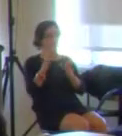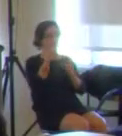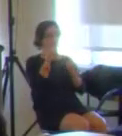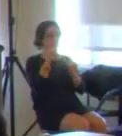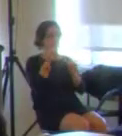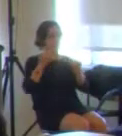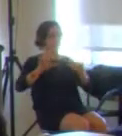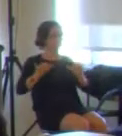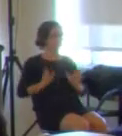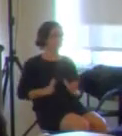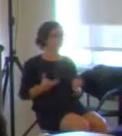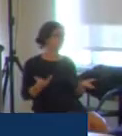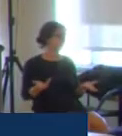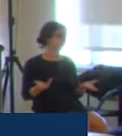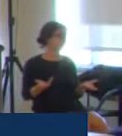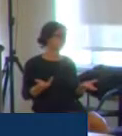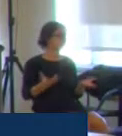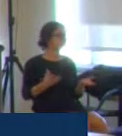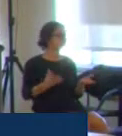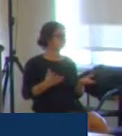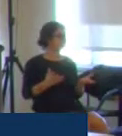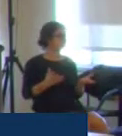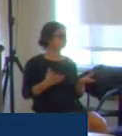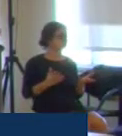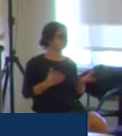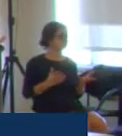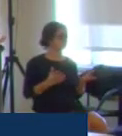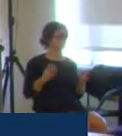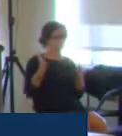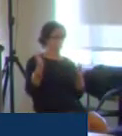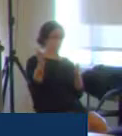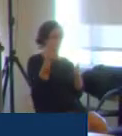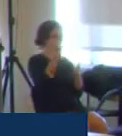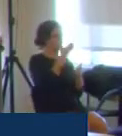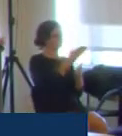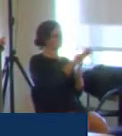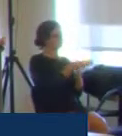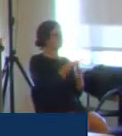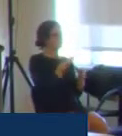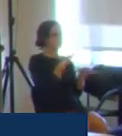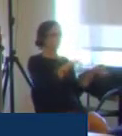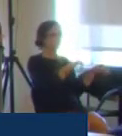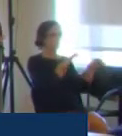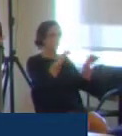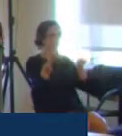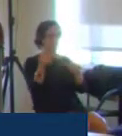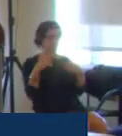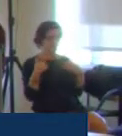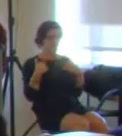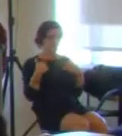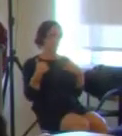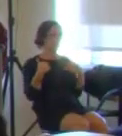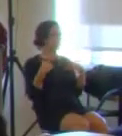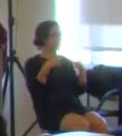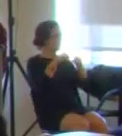bartenders. And they all have similar and different issues, and they get addressed.